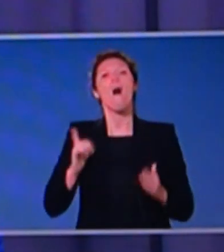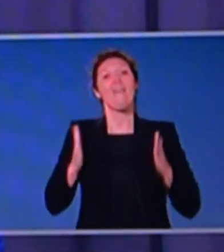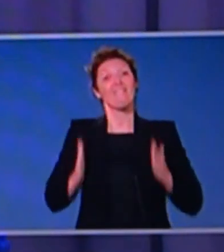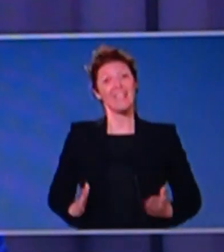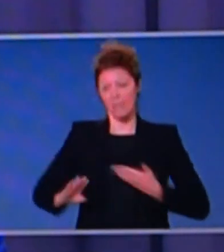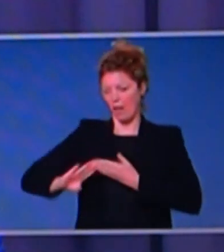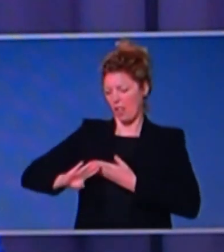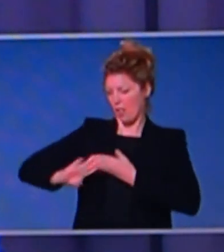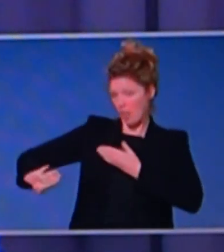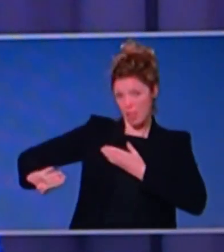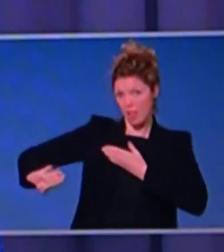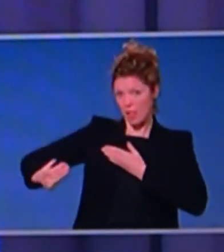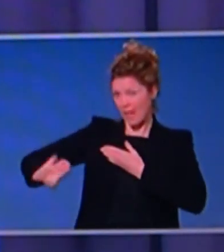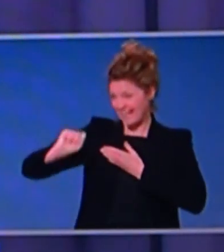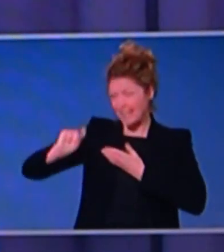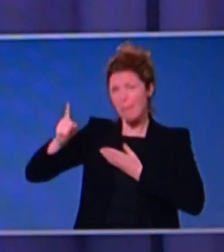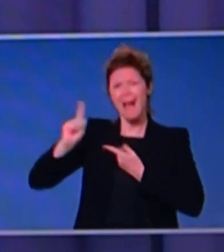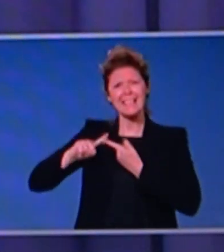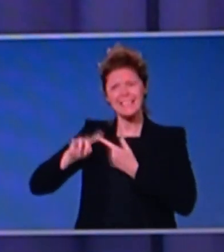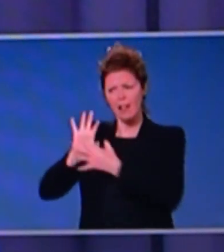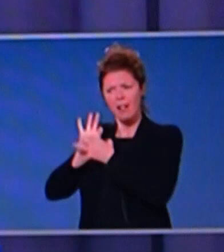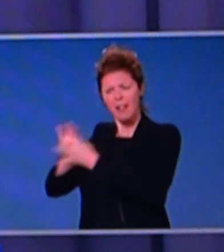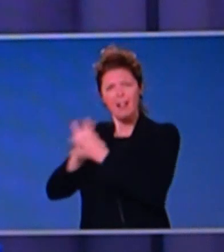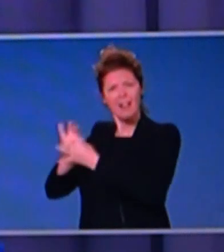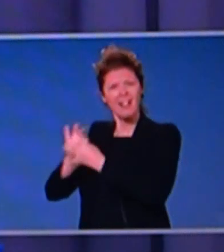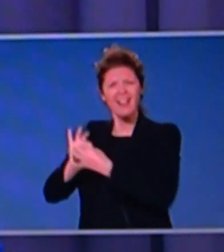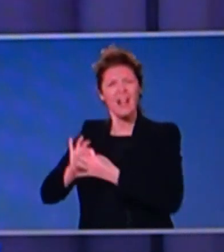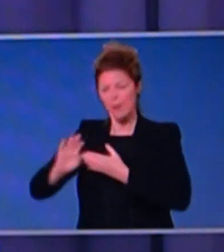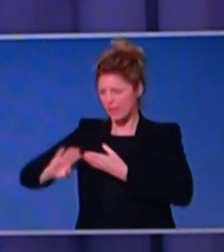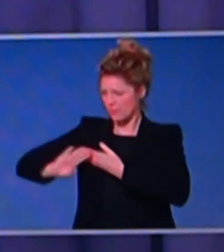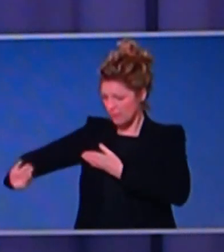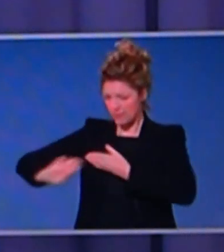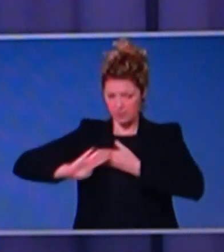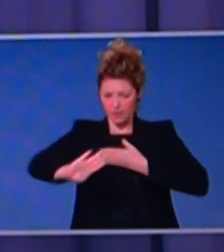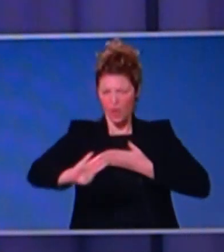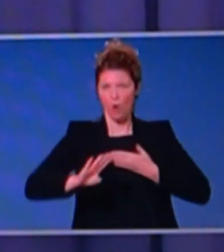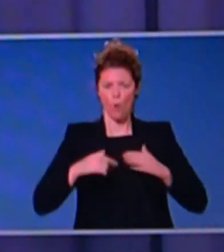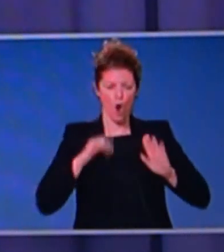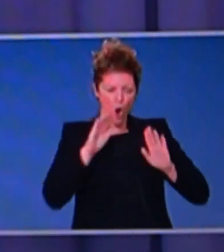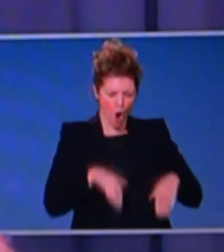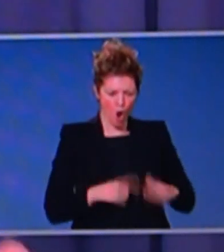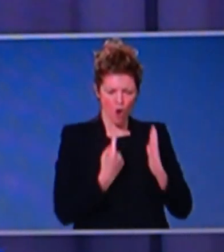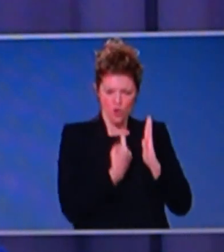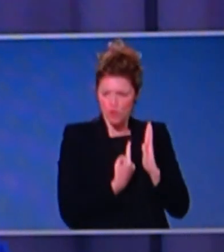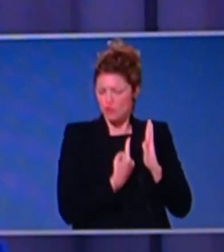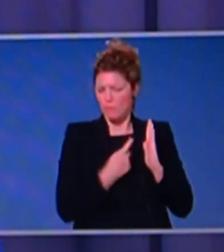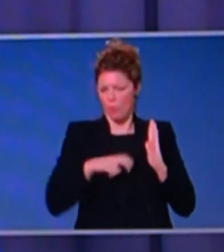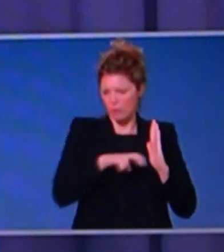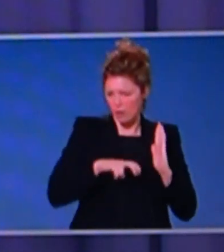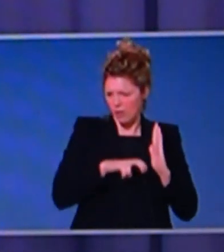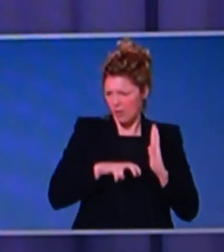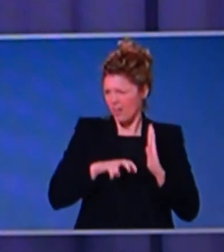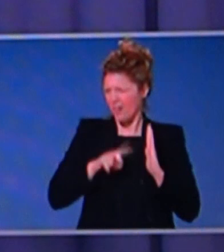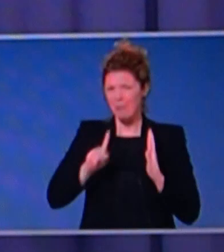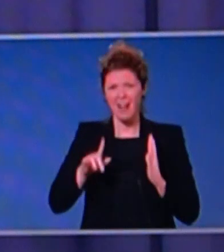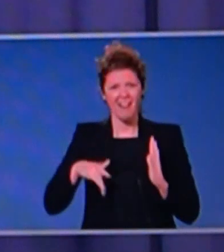with social connection, because it is about being physically distant, but how incredibly important it is to stay connected. And that